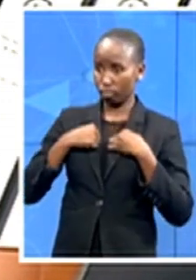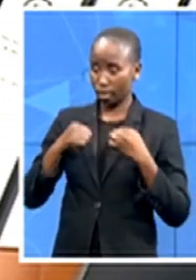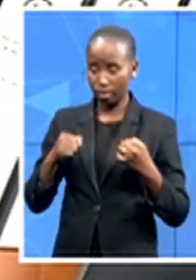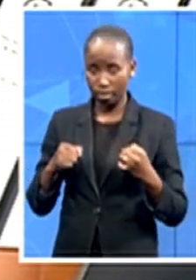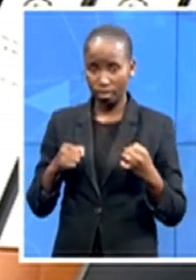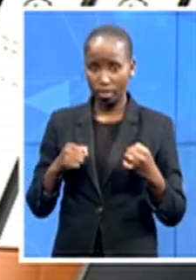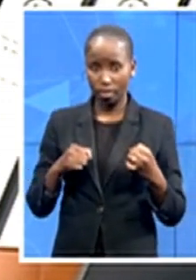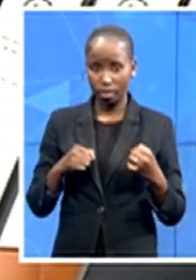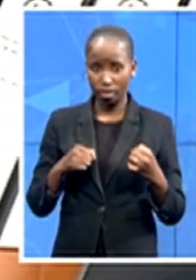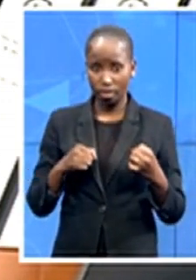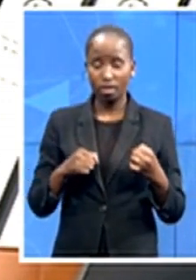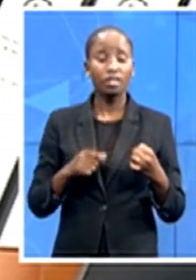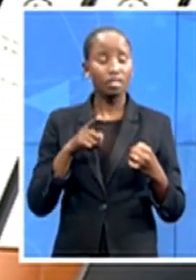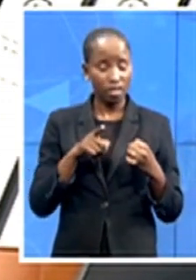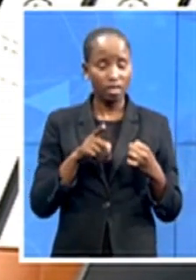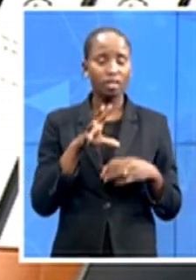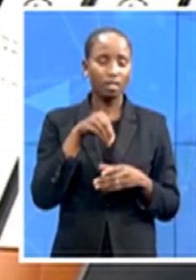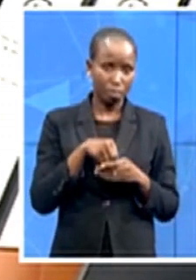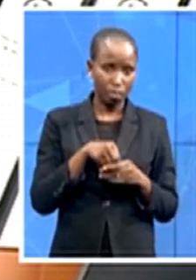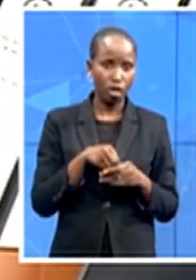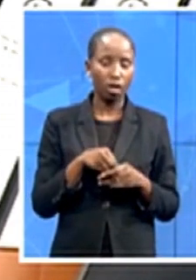government and in the private sector.